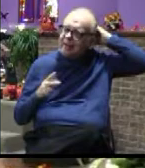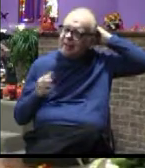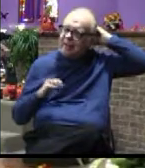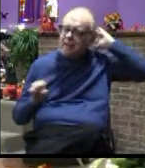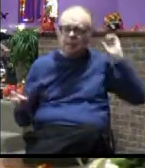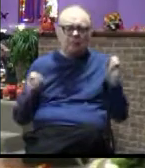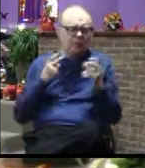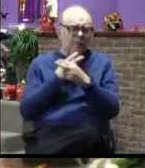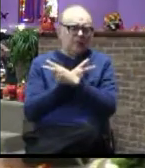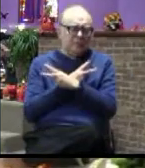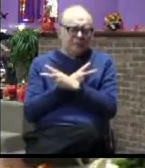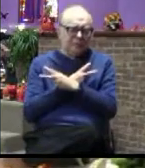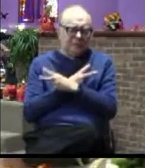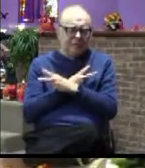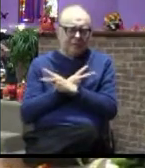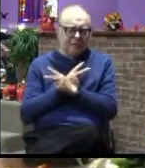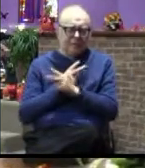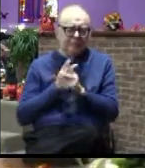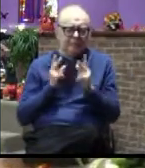One of the worst.